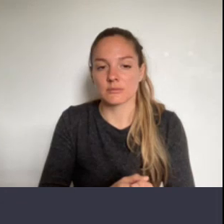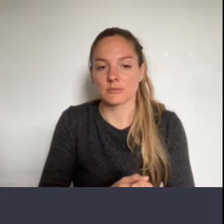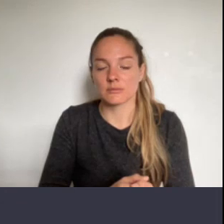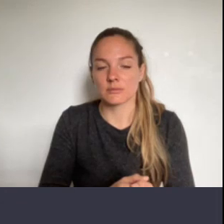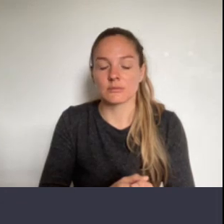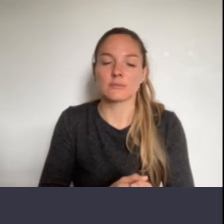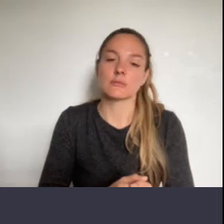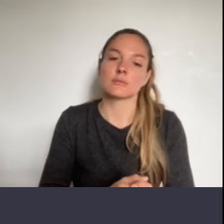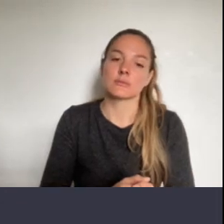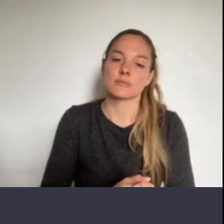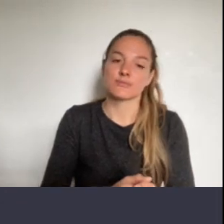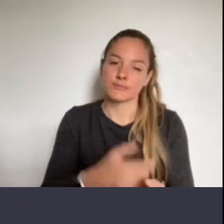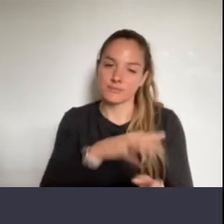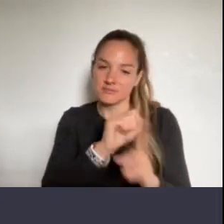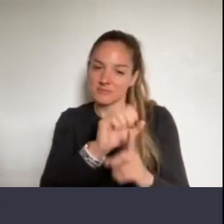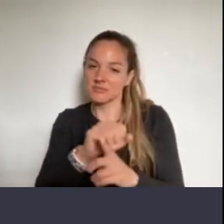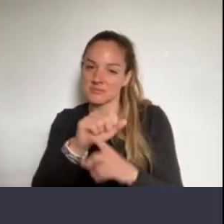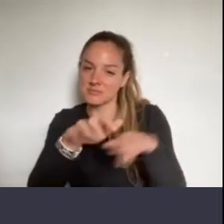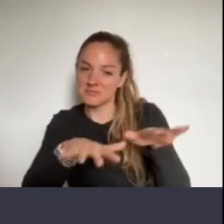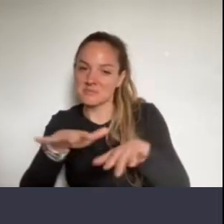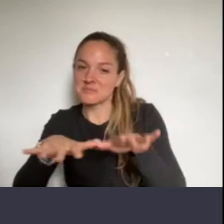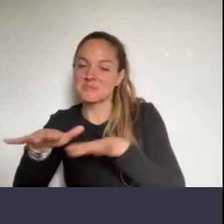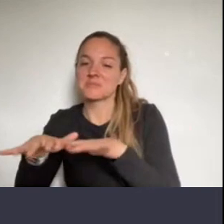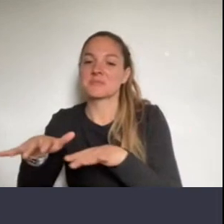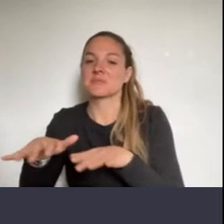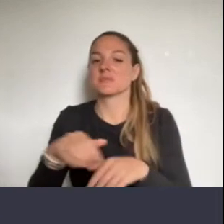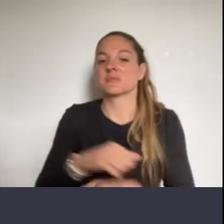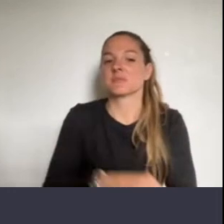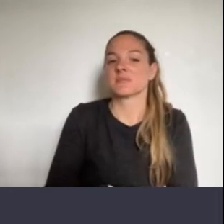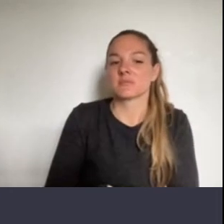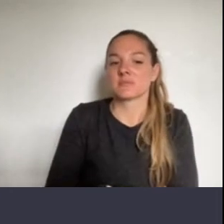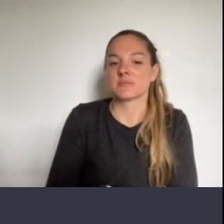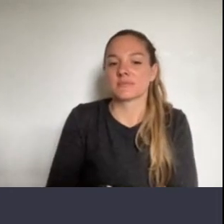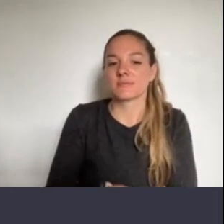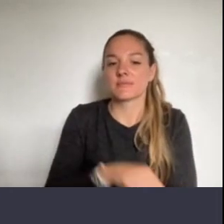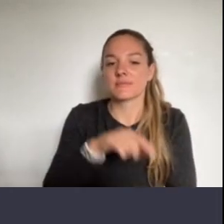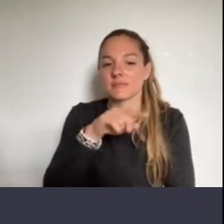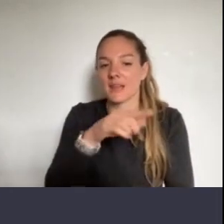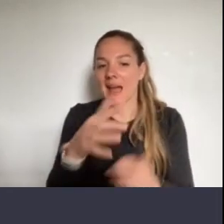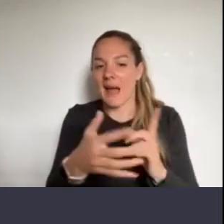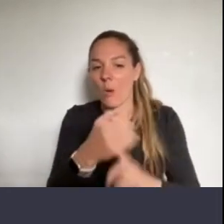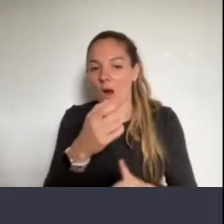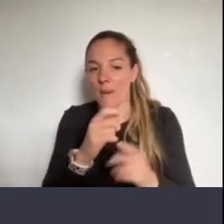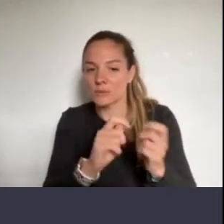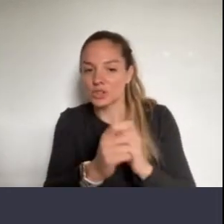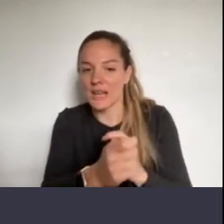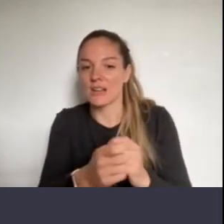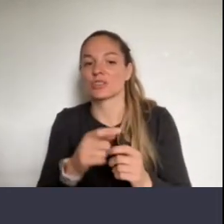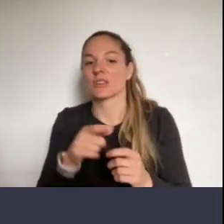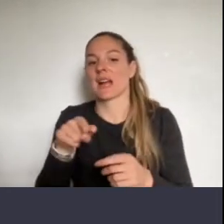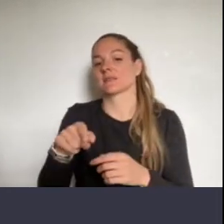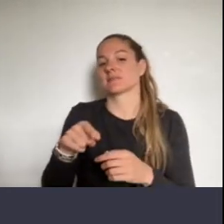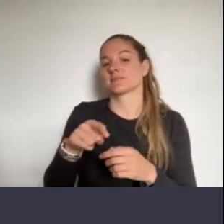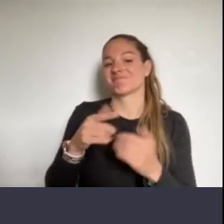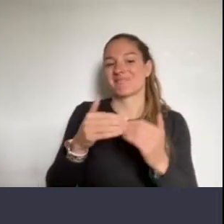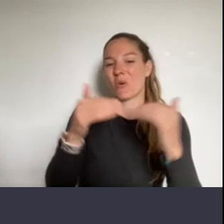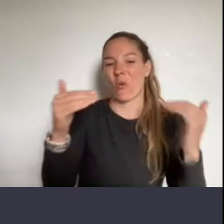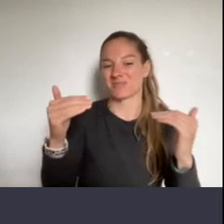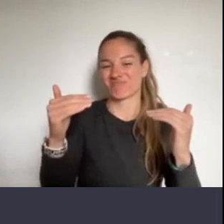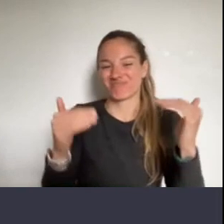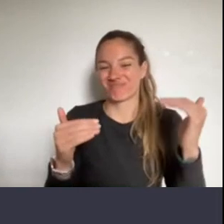There's some themes there around real change in terms of outcomes and a lessening of the inequalities, but